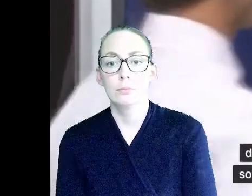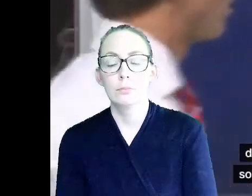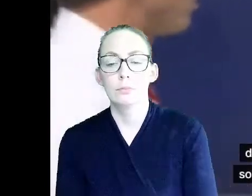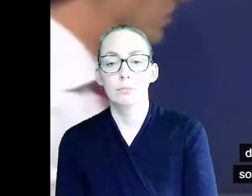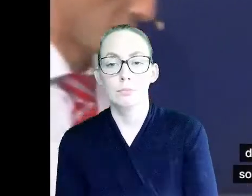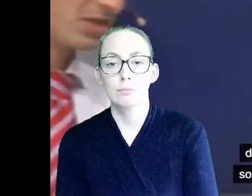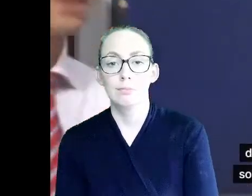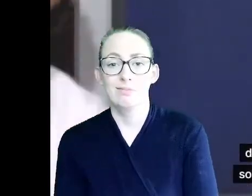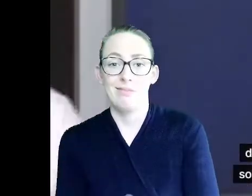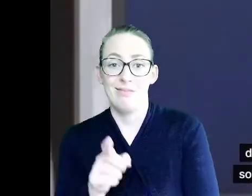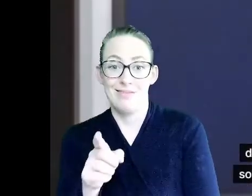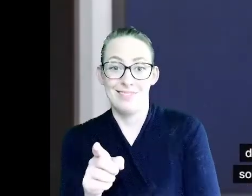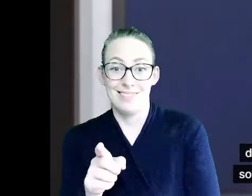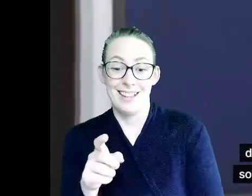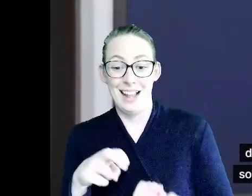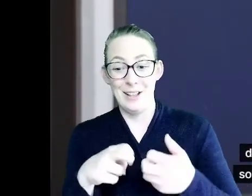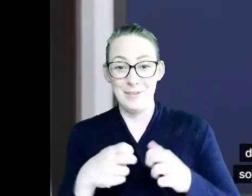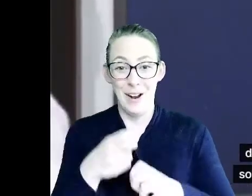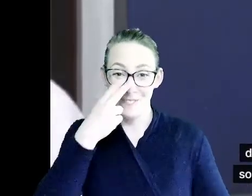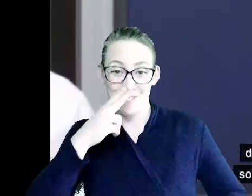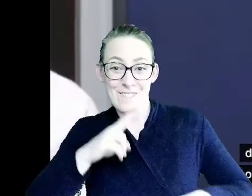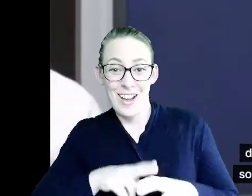doesn't this problem just look fun to solve?